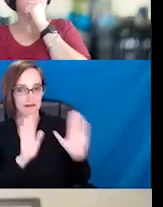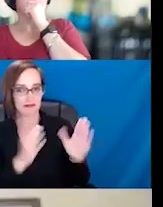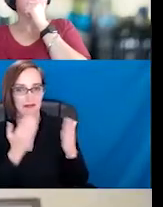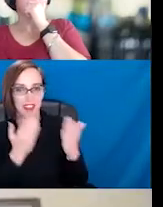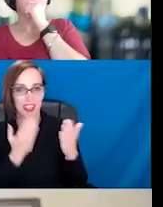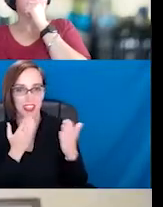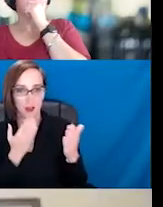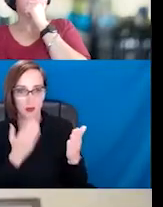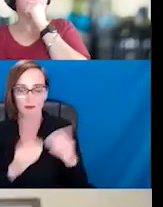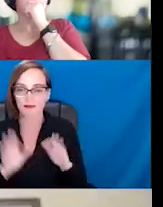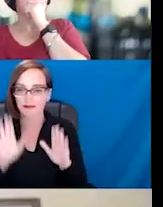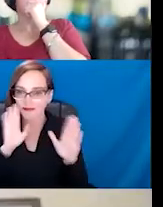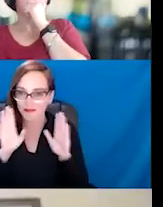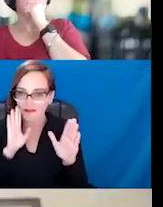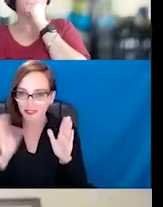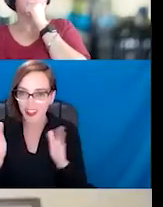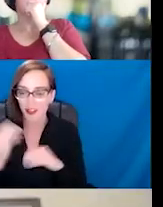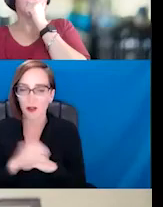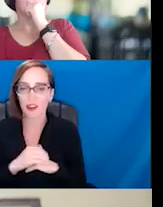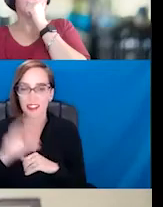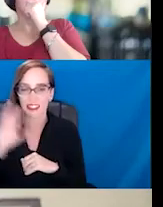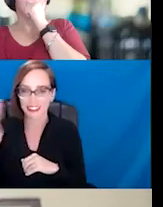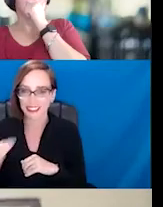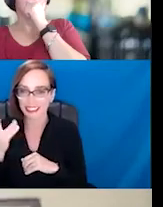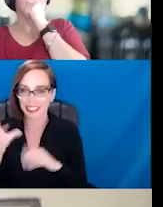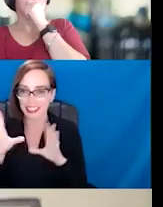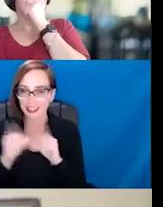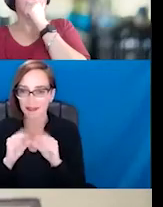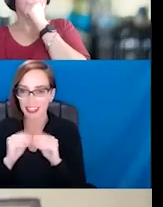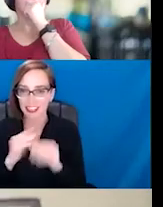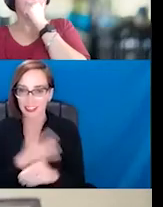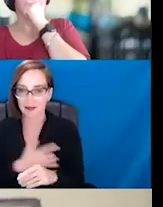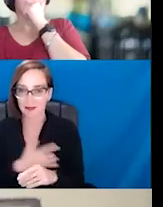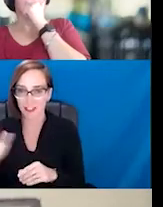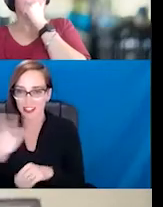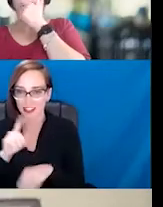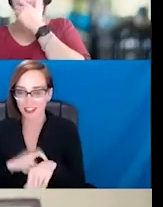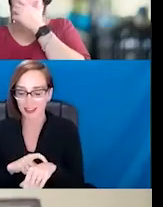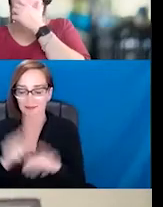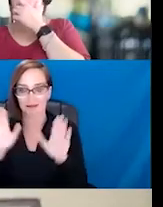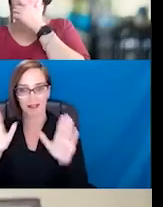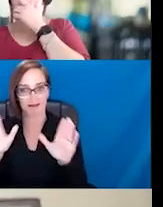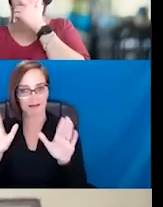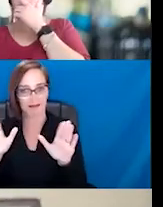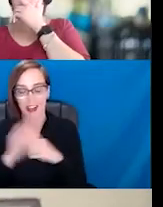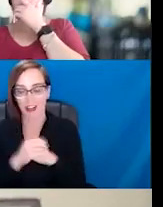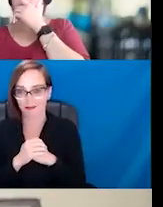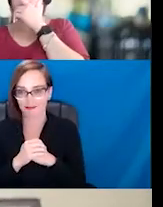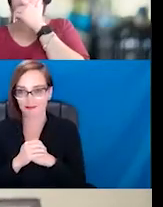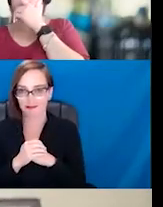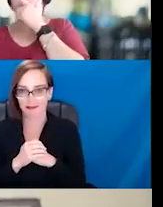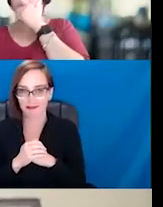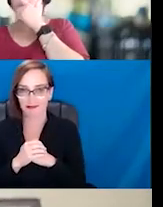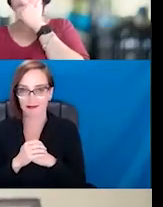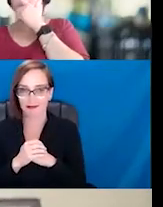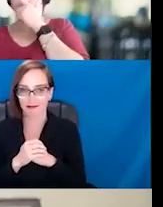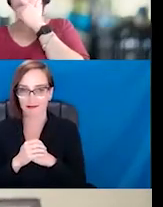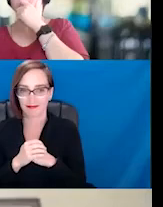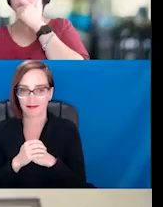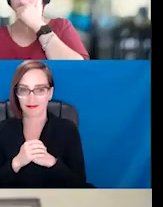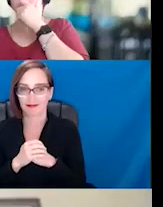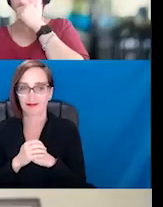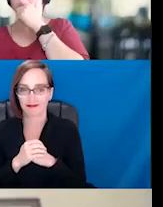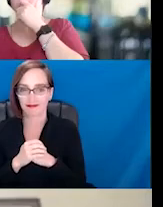appreciate everybody's time. 6th meeting. Amazing. Just thank you. And